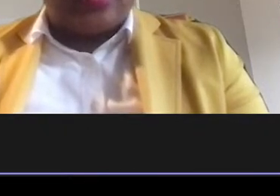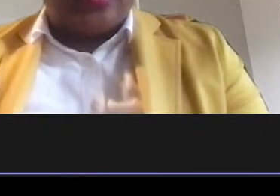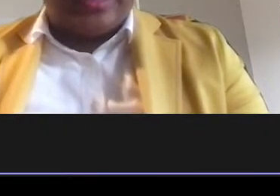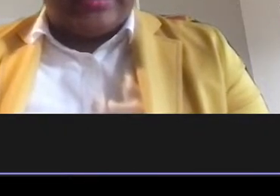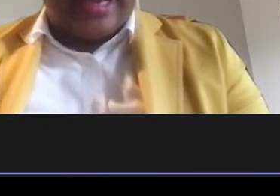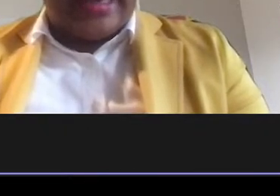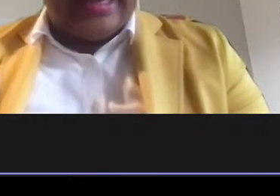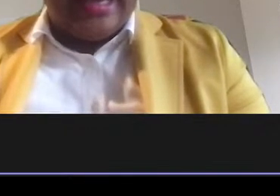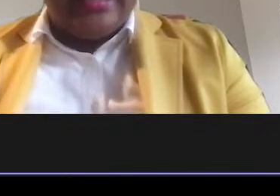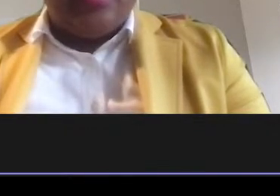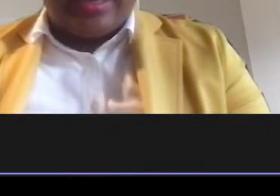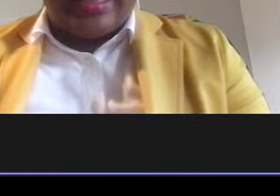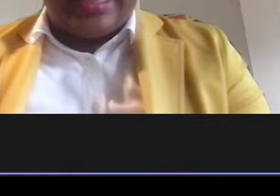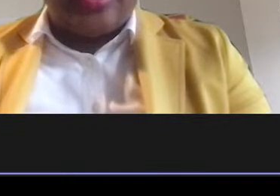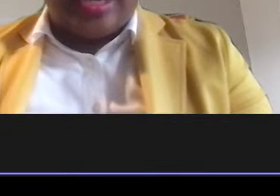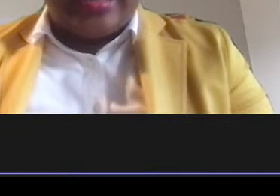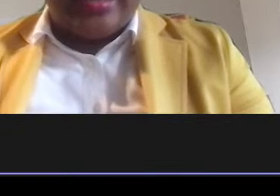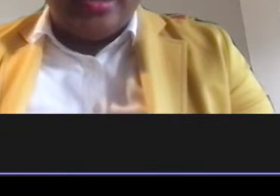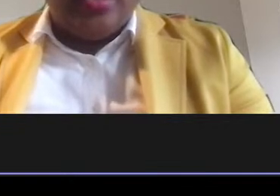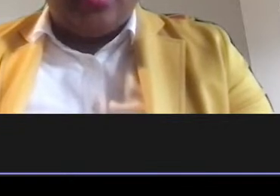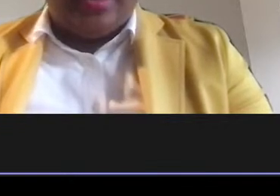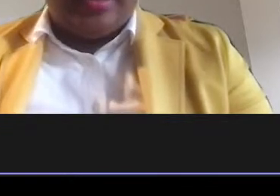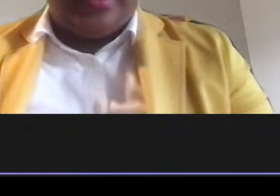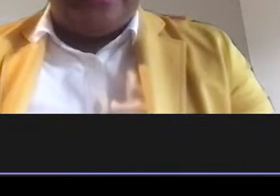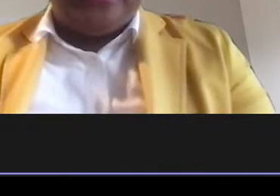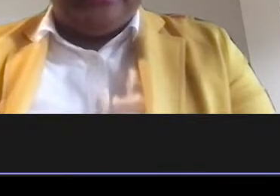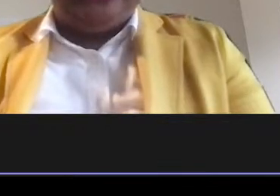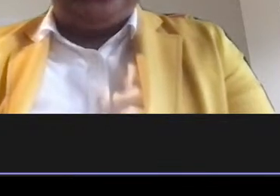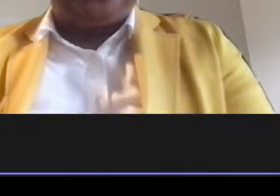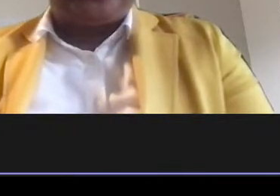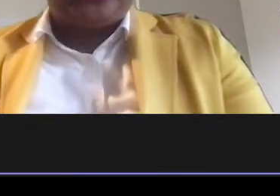labantu bakaZulu-Natal libukeke kanjani